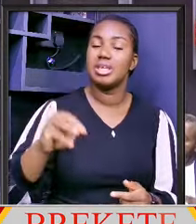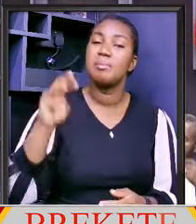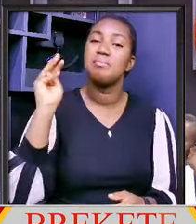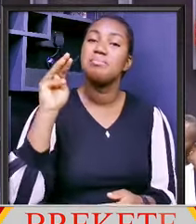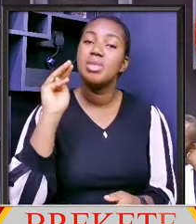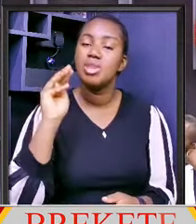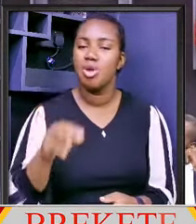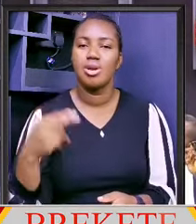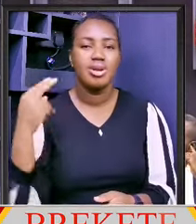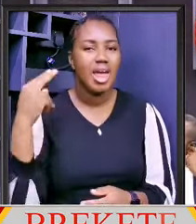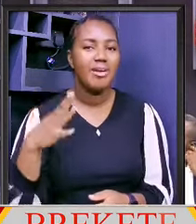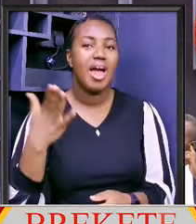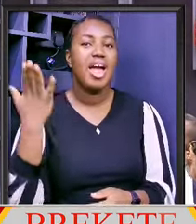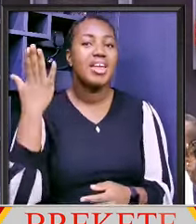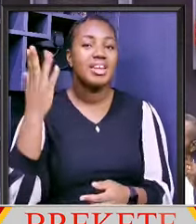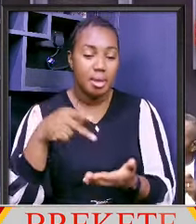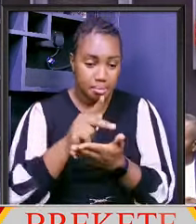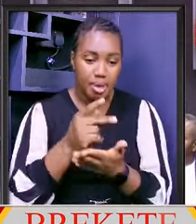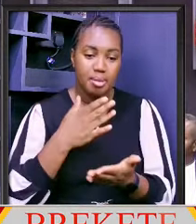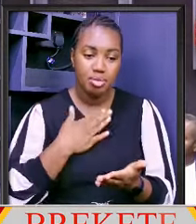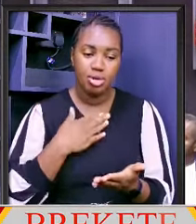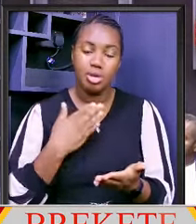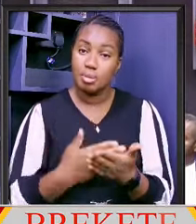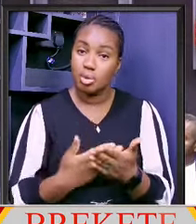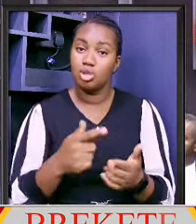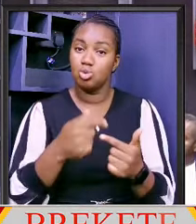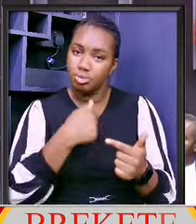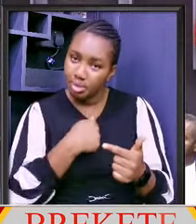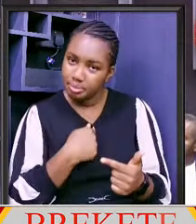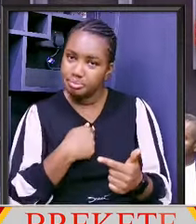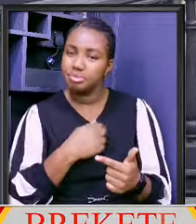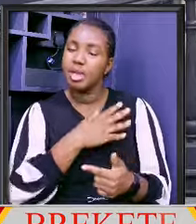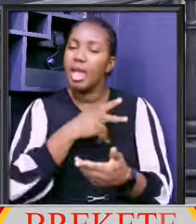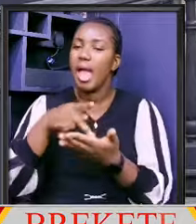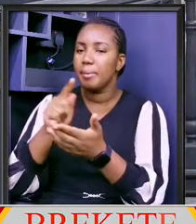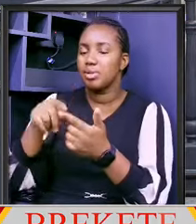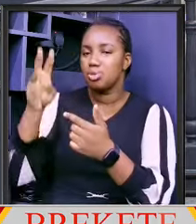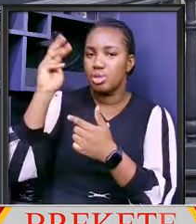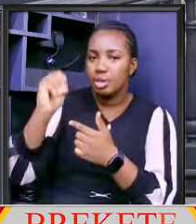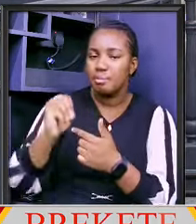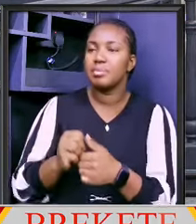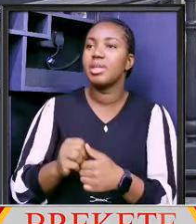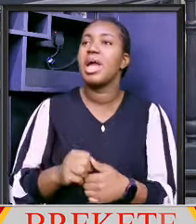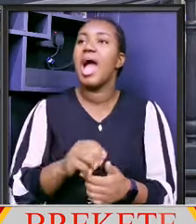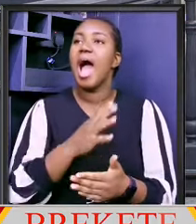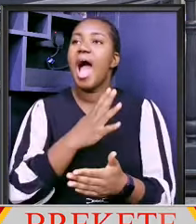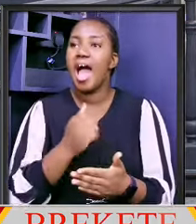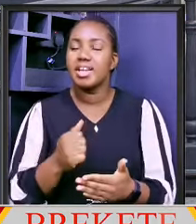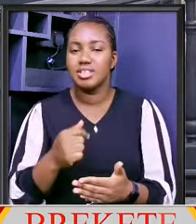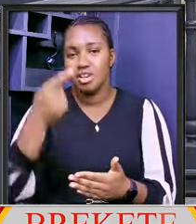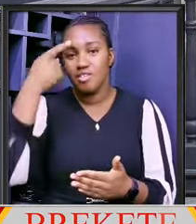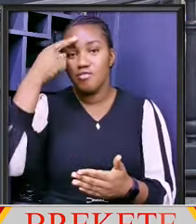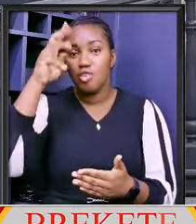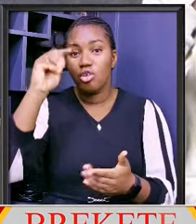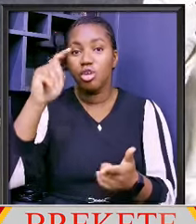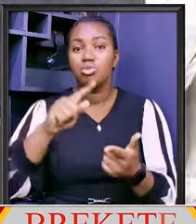my own account. I paid to him. Instead for him, after the business, to give me my own share.